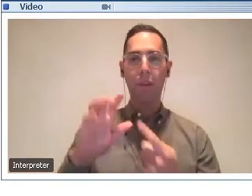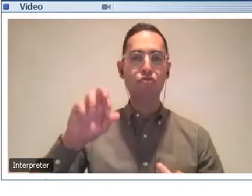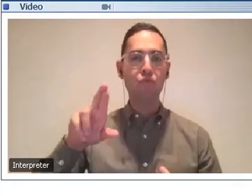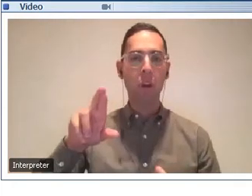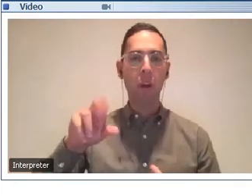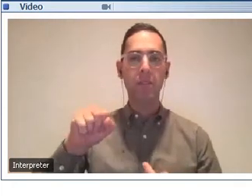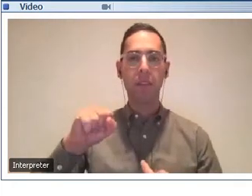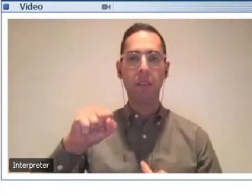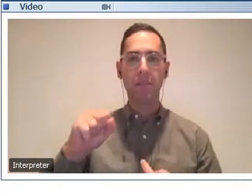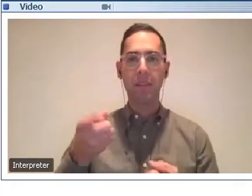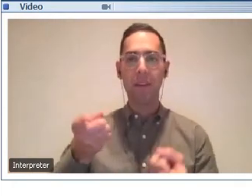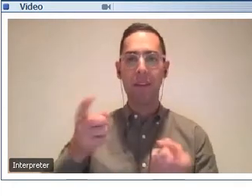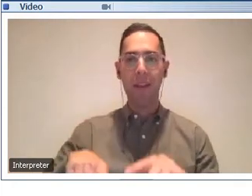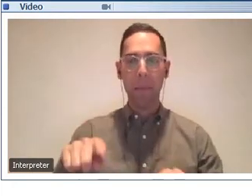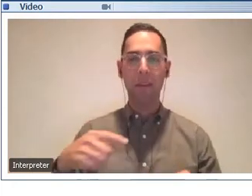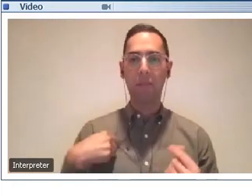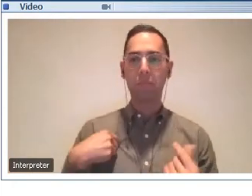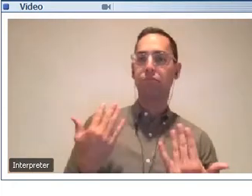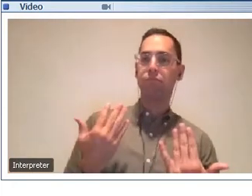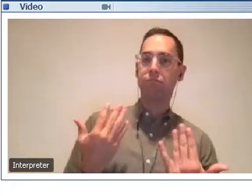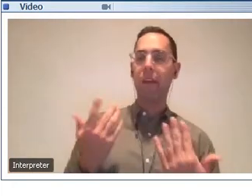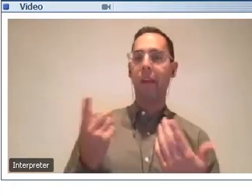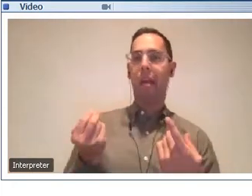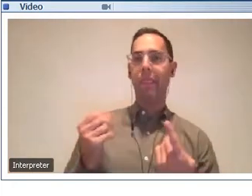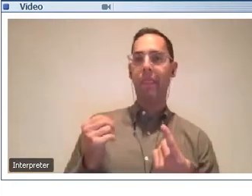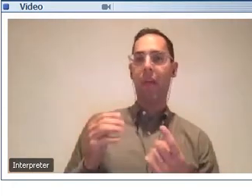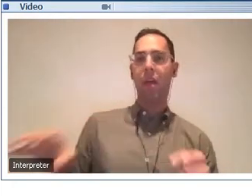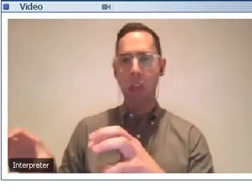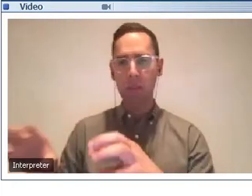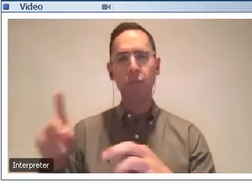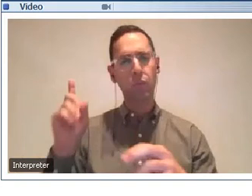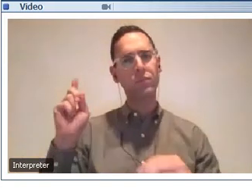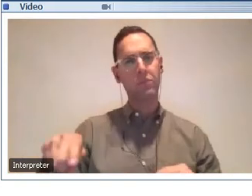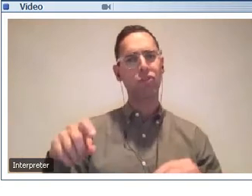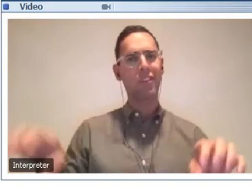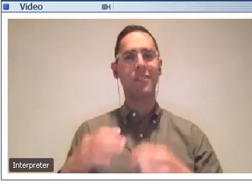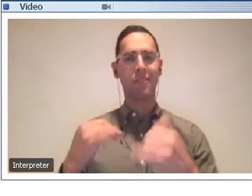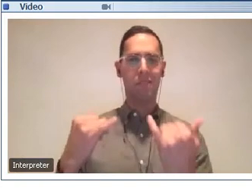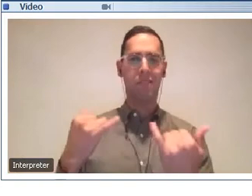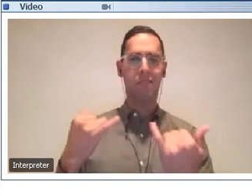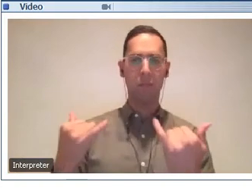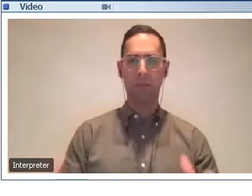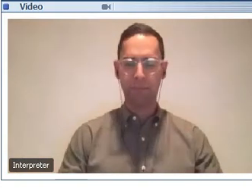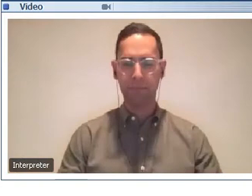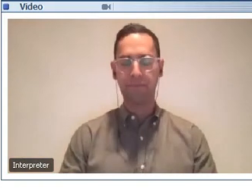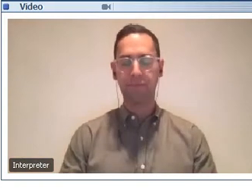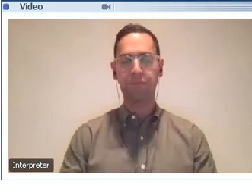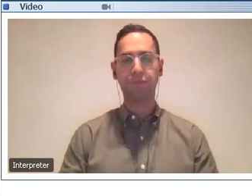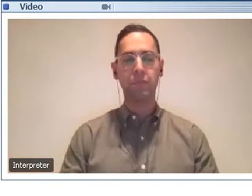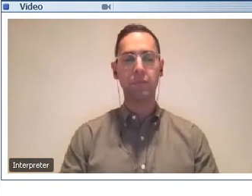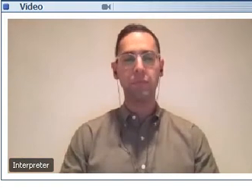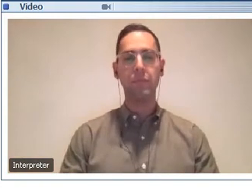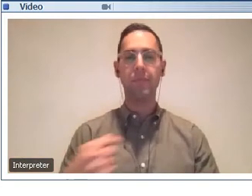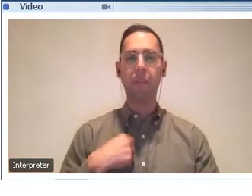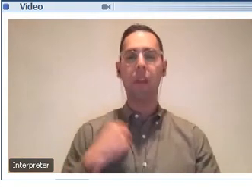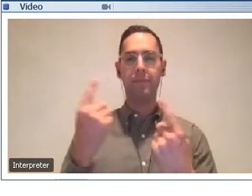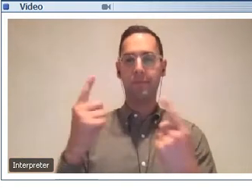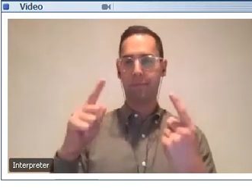issues. When I look back at some of the policy pieces I've been a part of, I just want to say